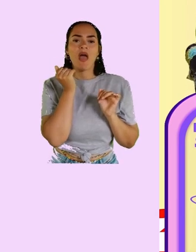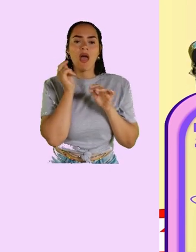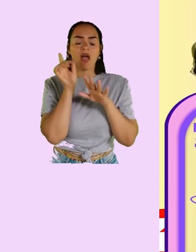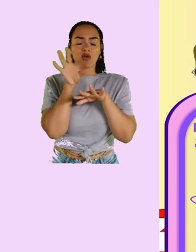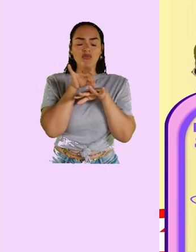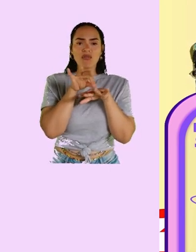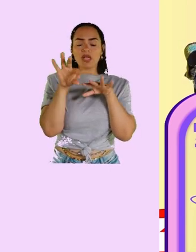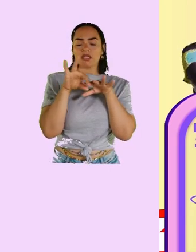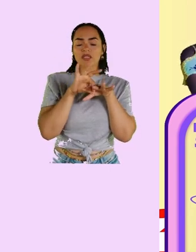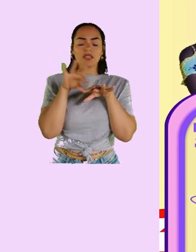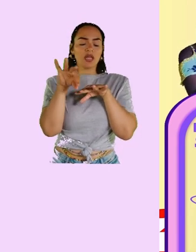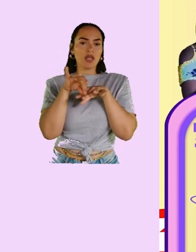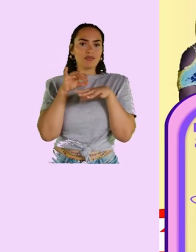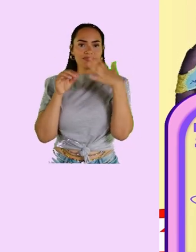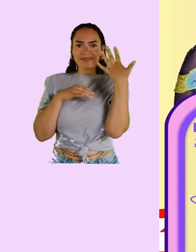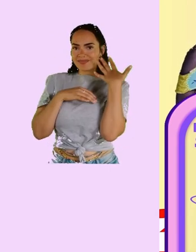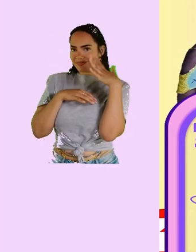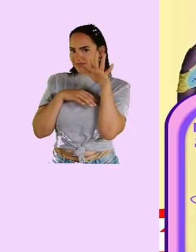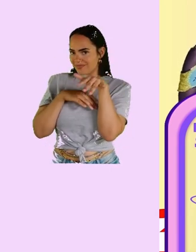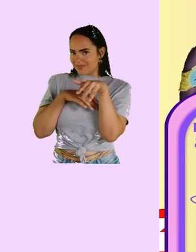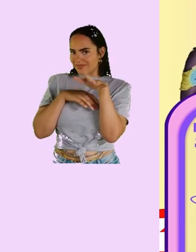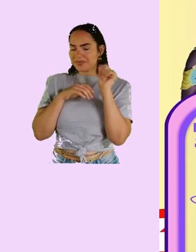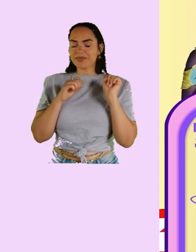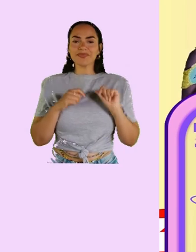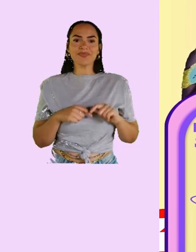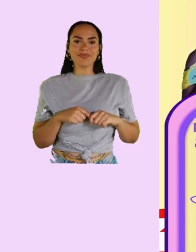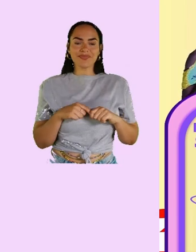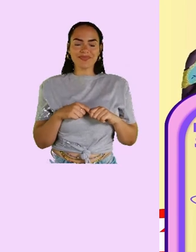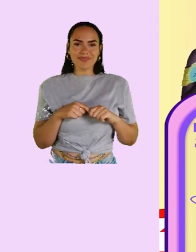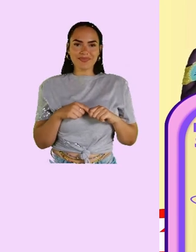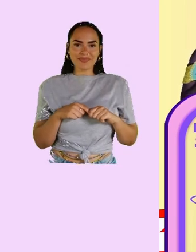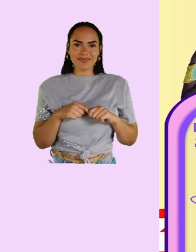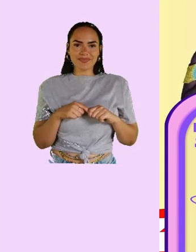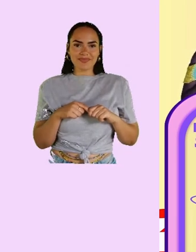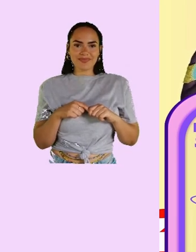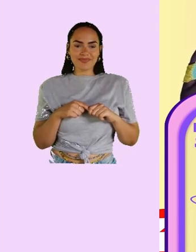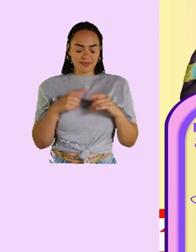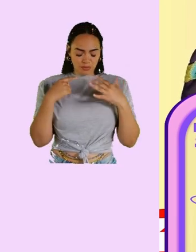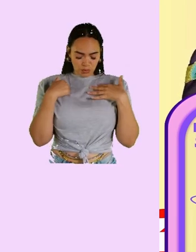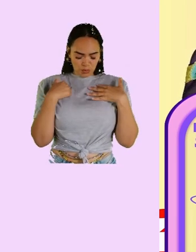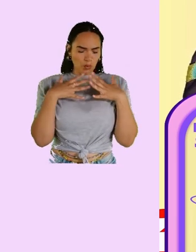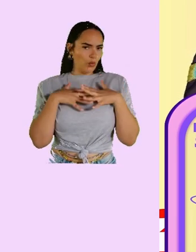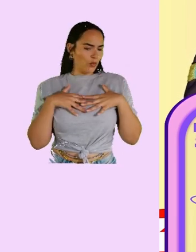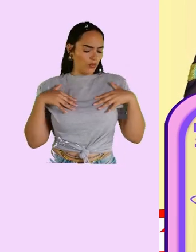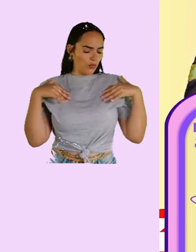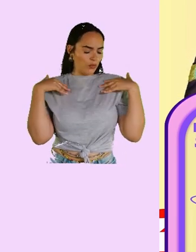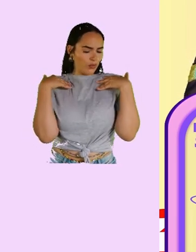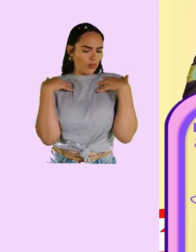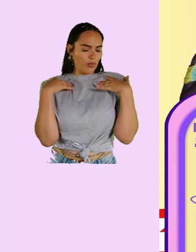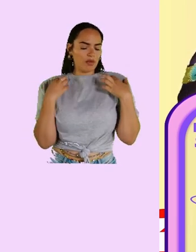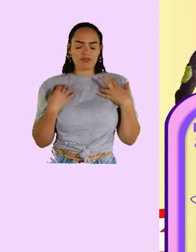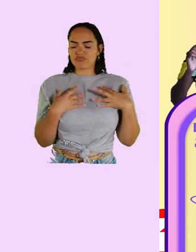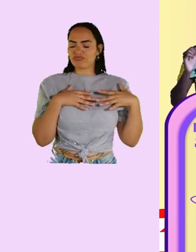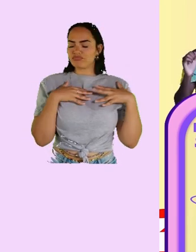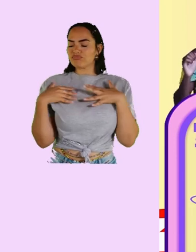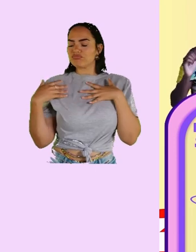rings, folks at home. I'm wearing a beautiful pearl and shell necklace that kind